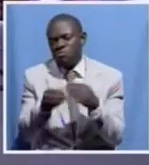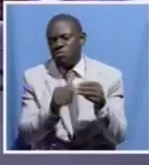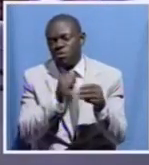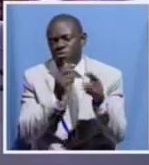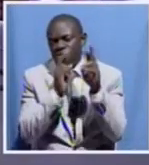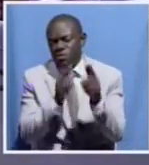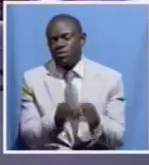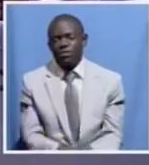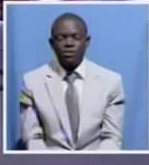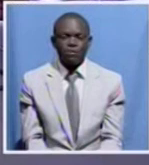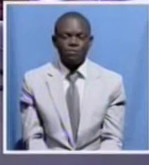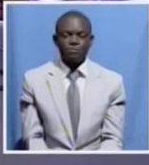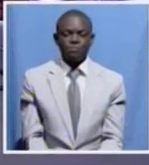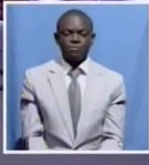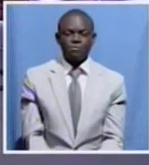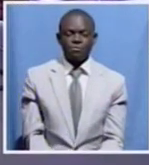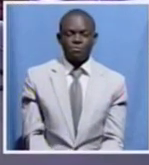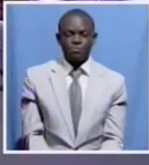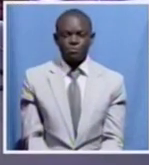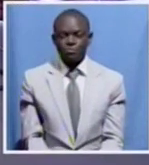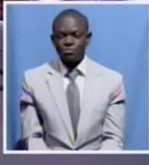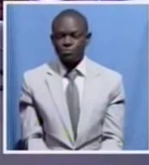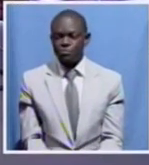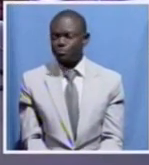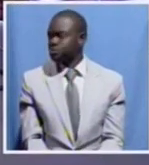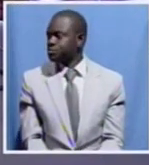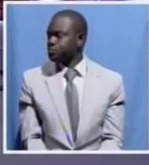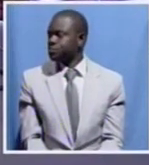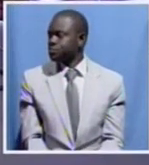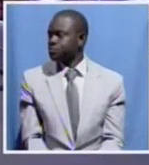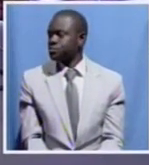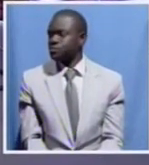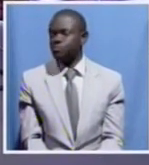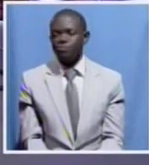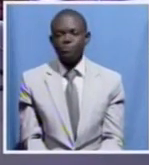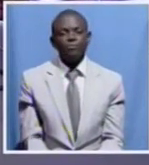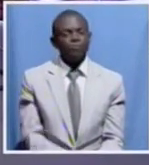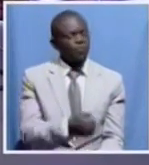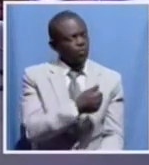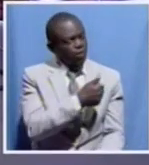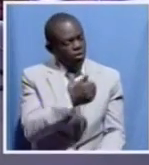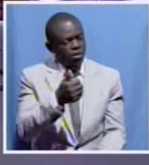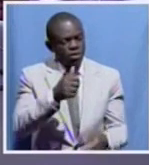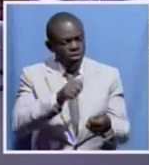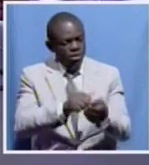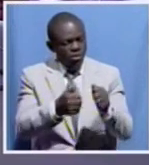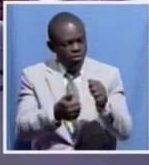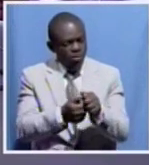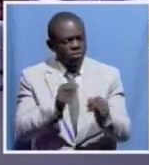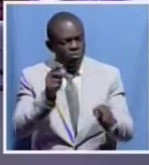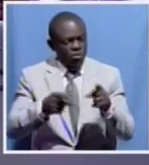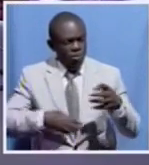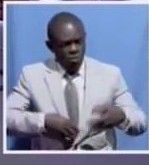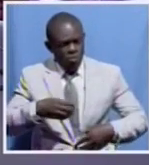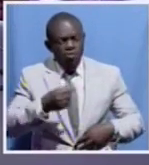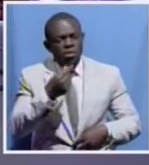this friction, if I may call it that, was the issue of gay rights. And this gay rights and rights of